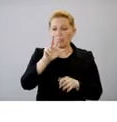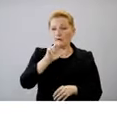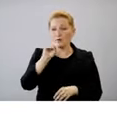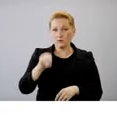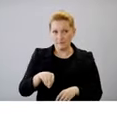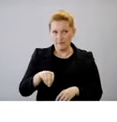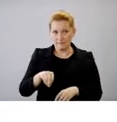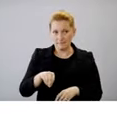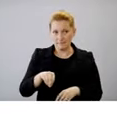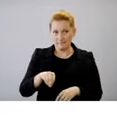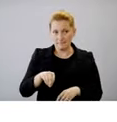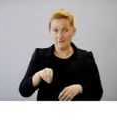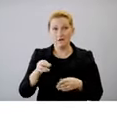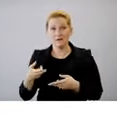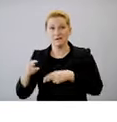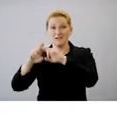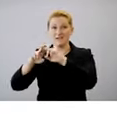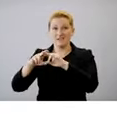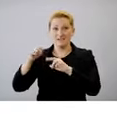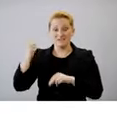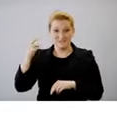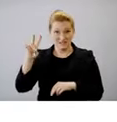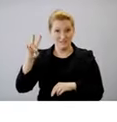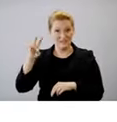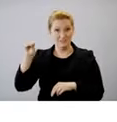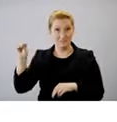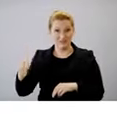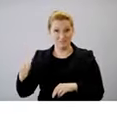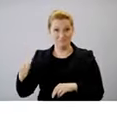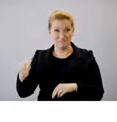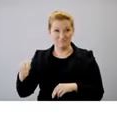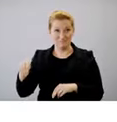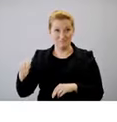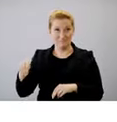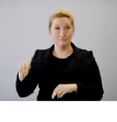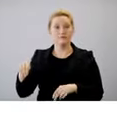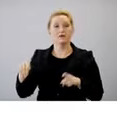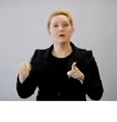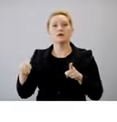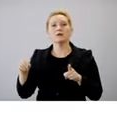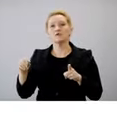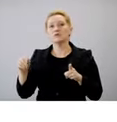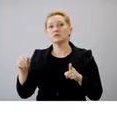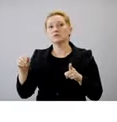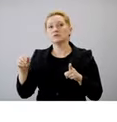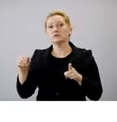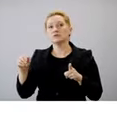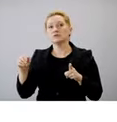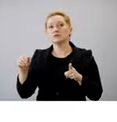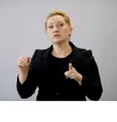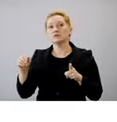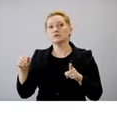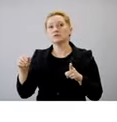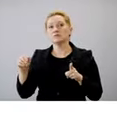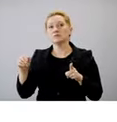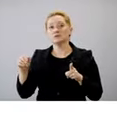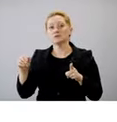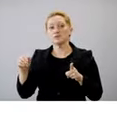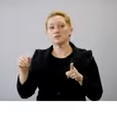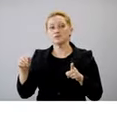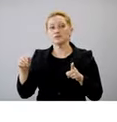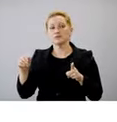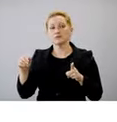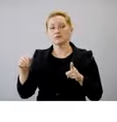blue bar in the bars on the left-hand side, but it's the right 3 bars. You can